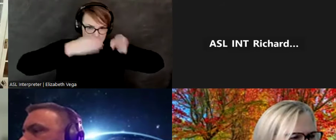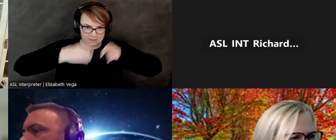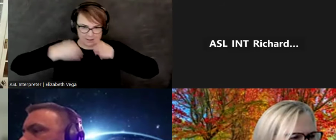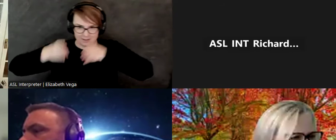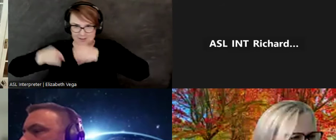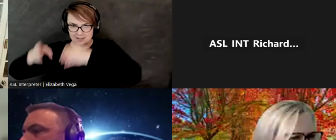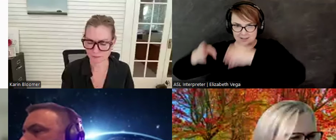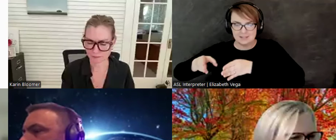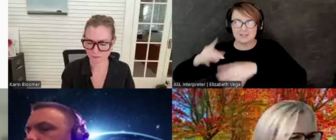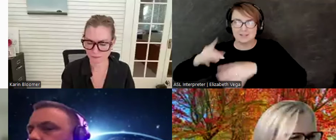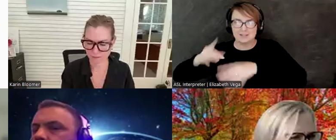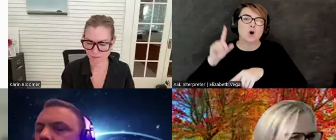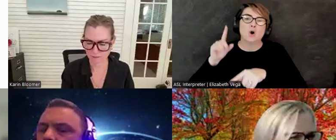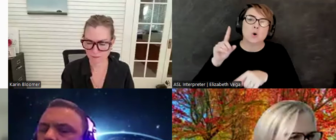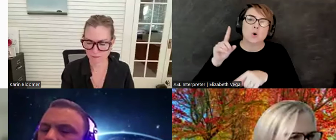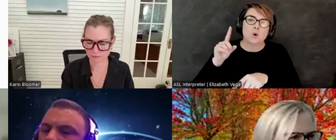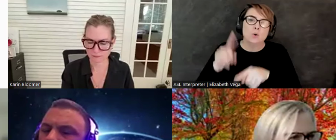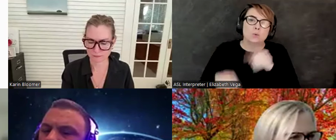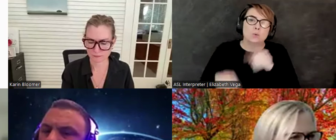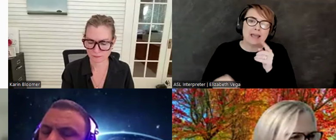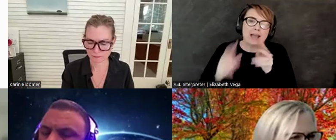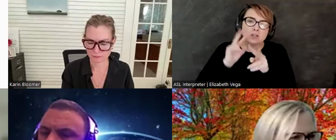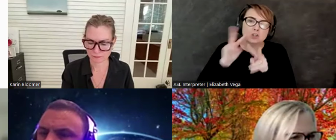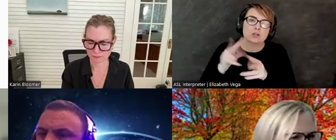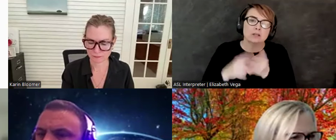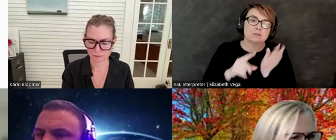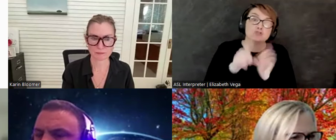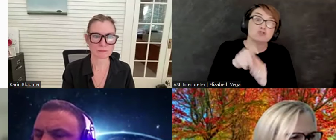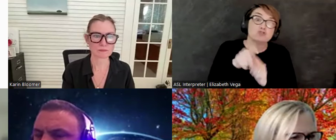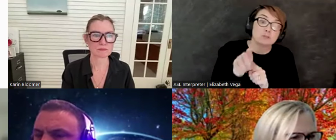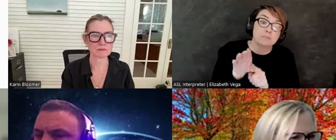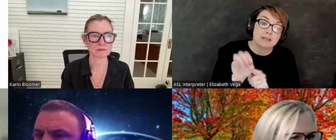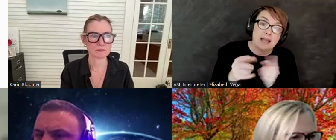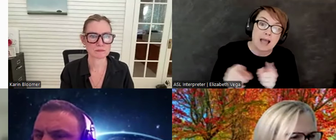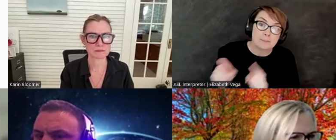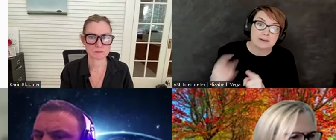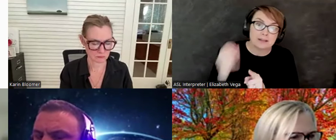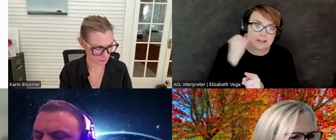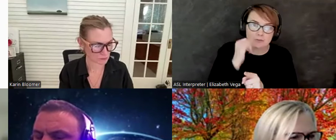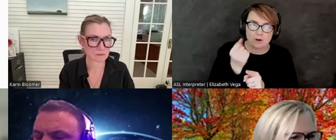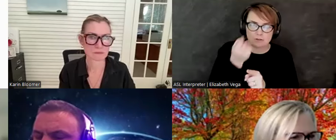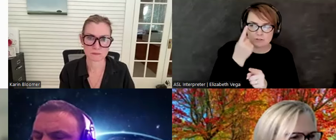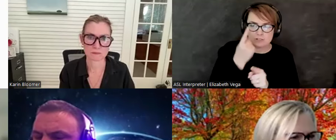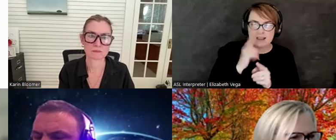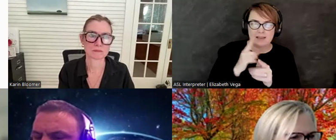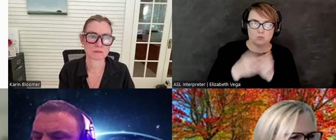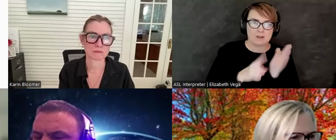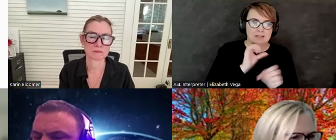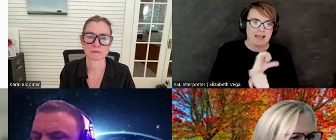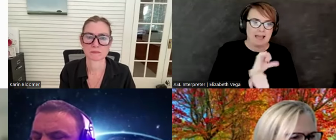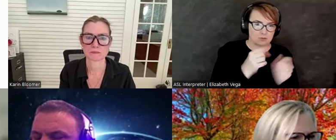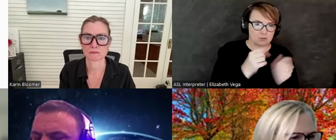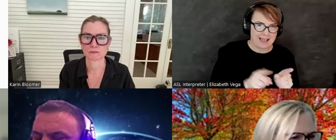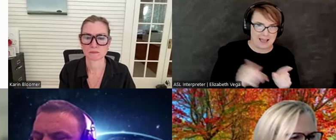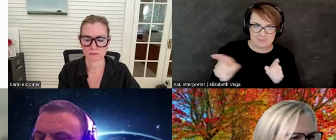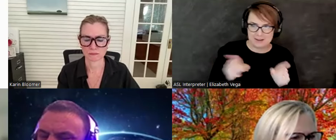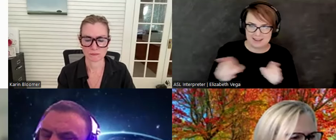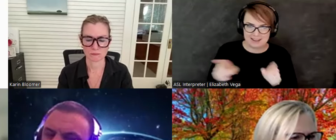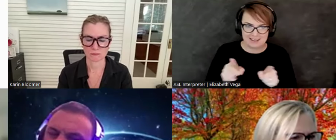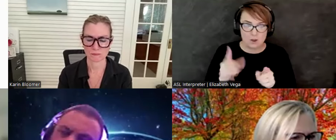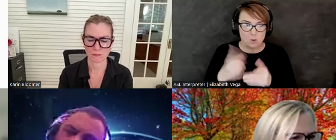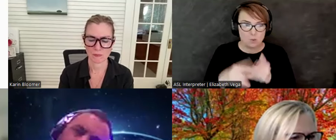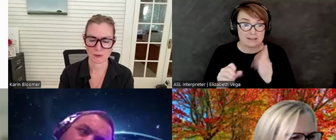be happening and what is happening. And I think that's the first part of the subcommittee's responsibility. And once that's